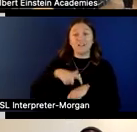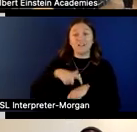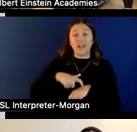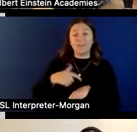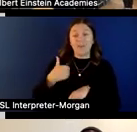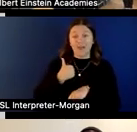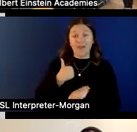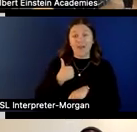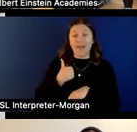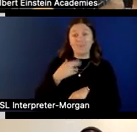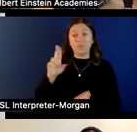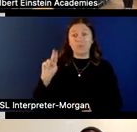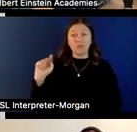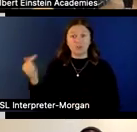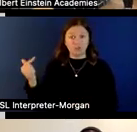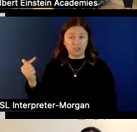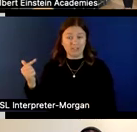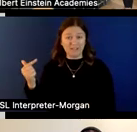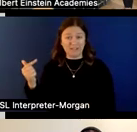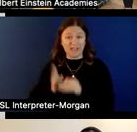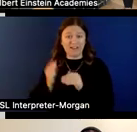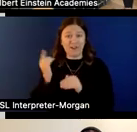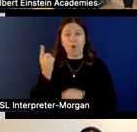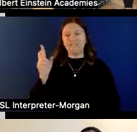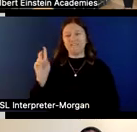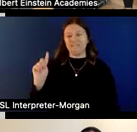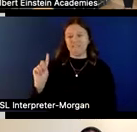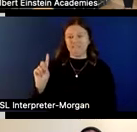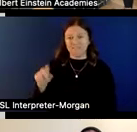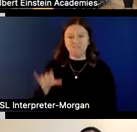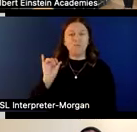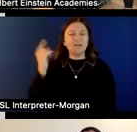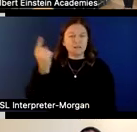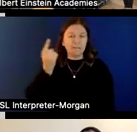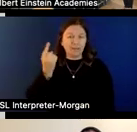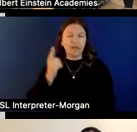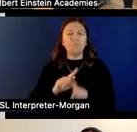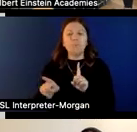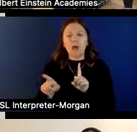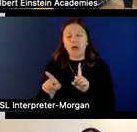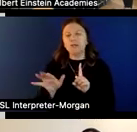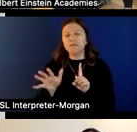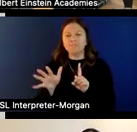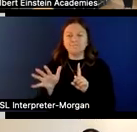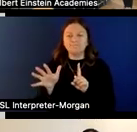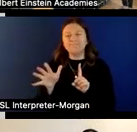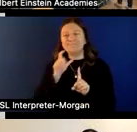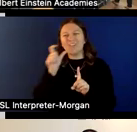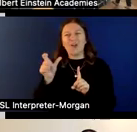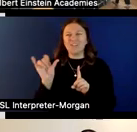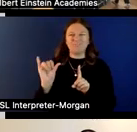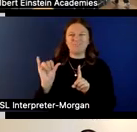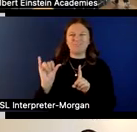UNG ending, it's always D. So that would be something, but But not necessarily not, that. no, that,